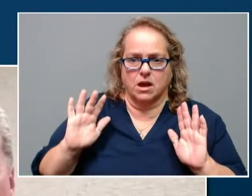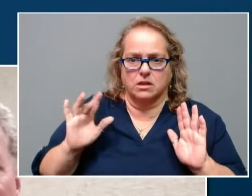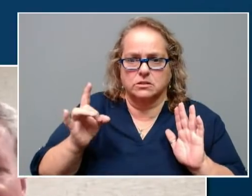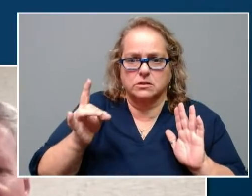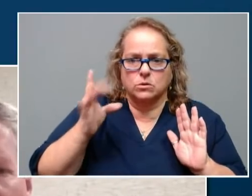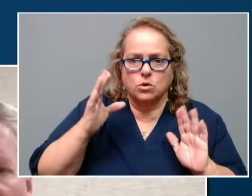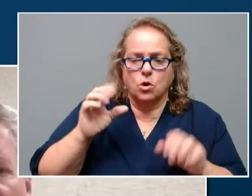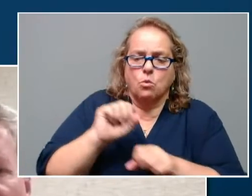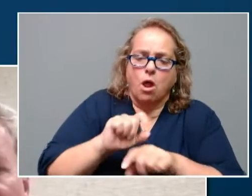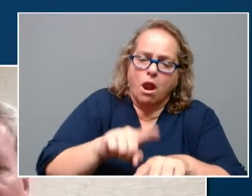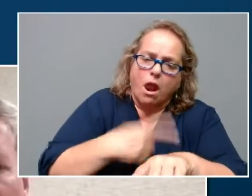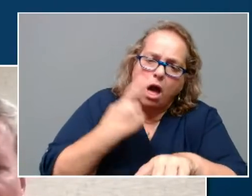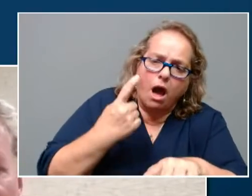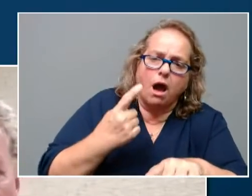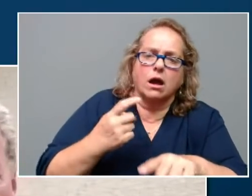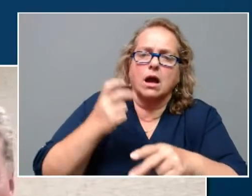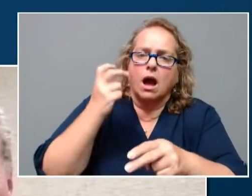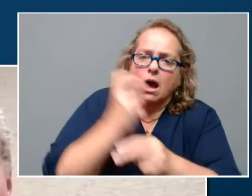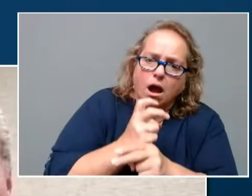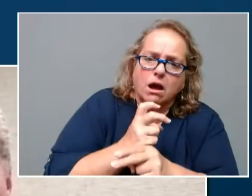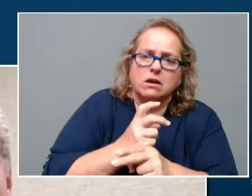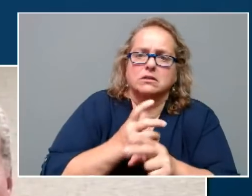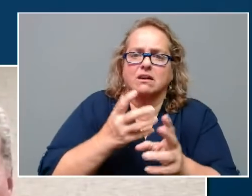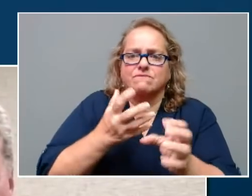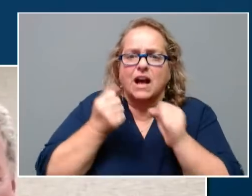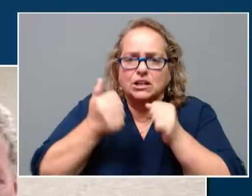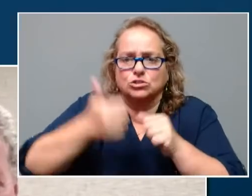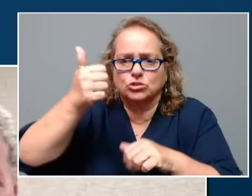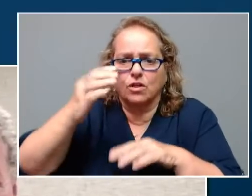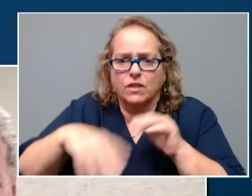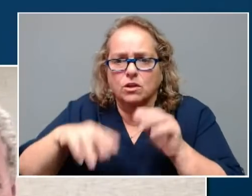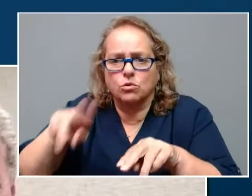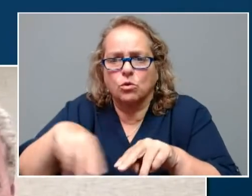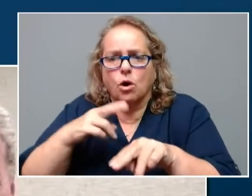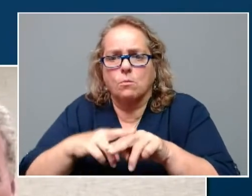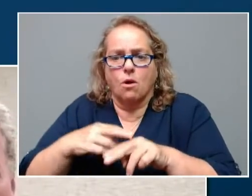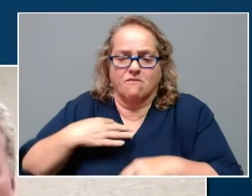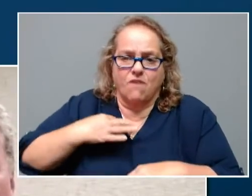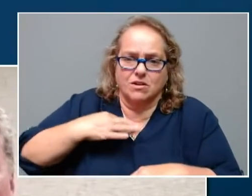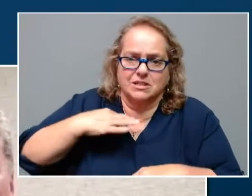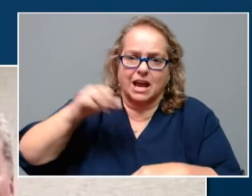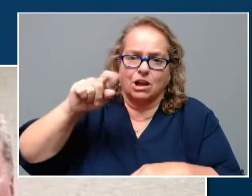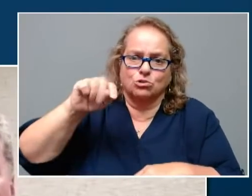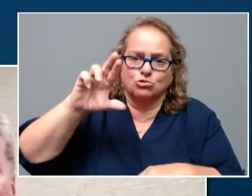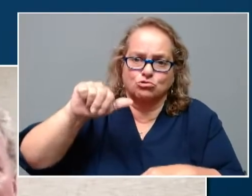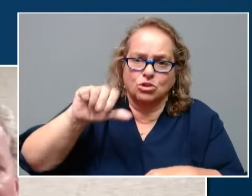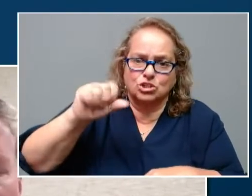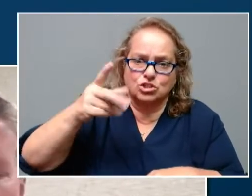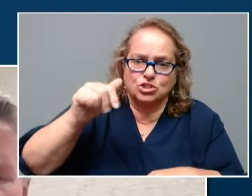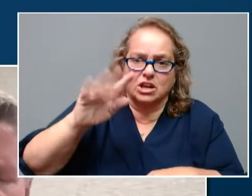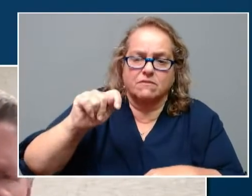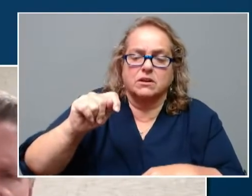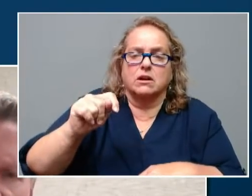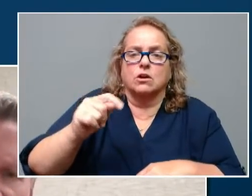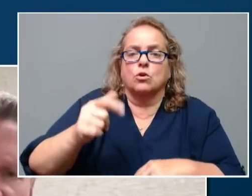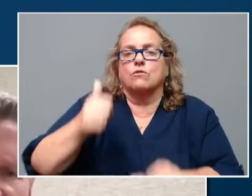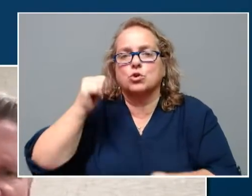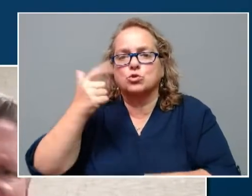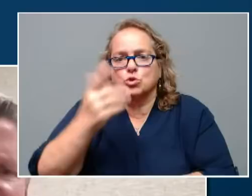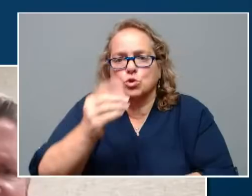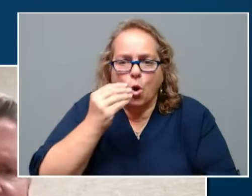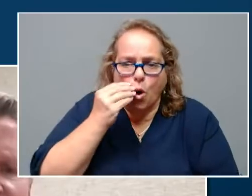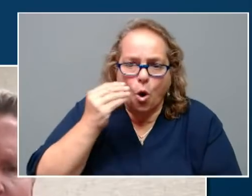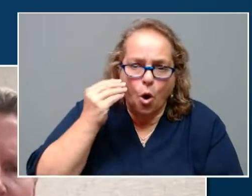hard, working faster than normal, volunteering for extra shifts, refusing to go home at the end of the shift because they know